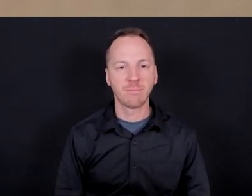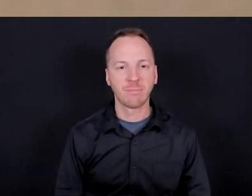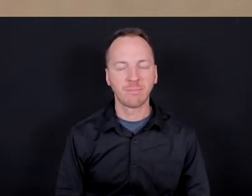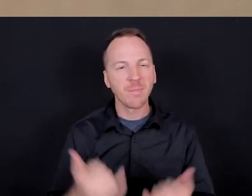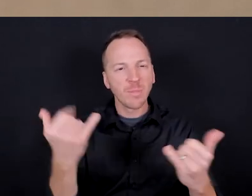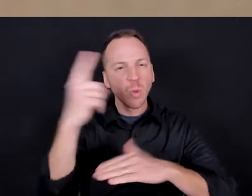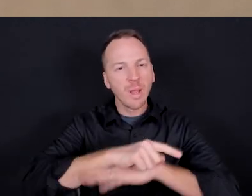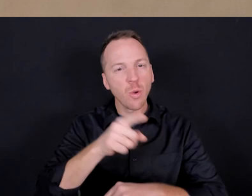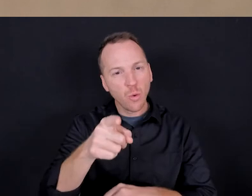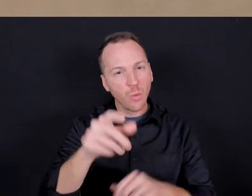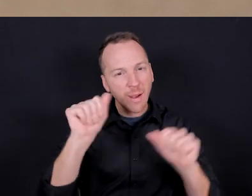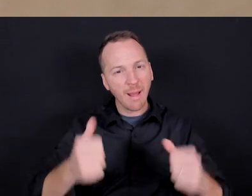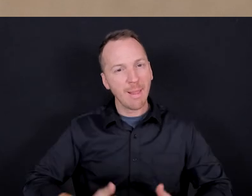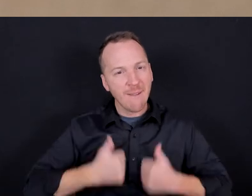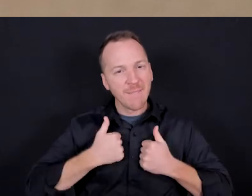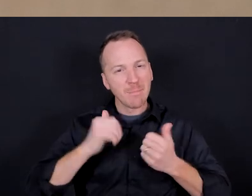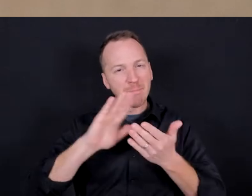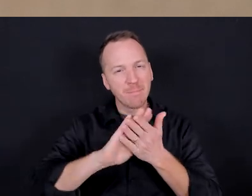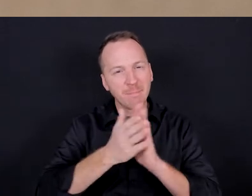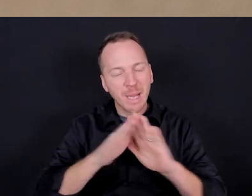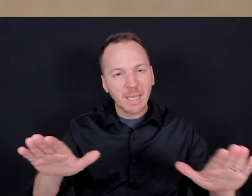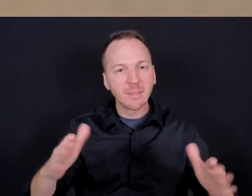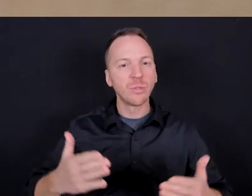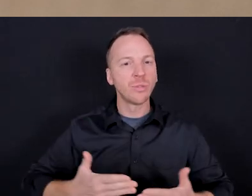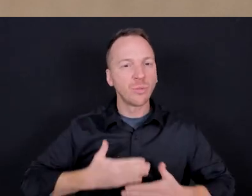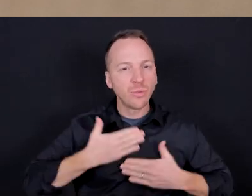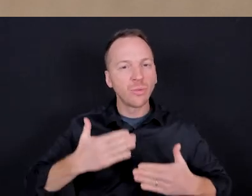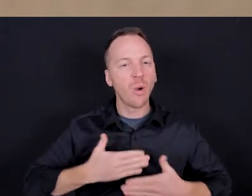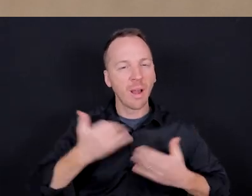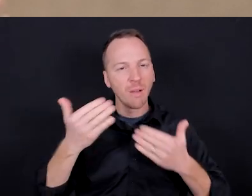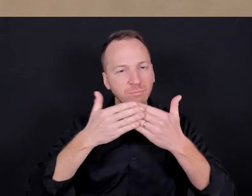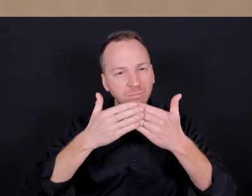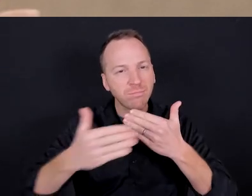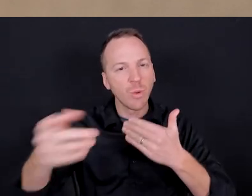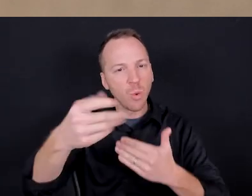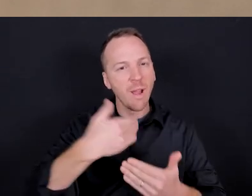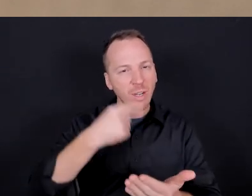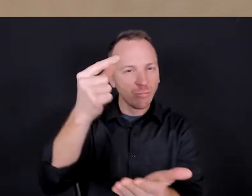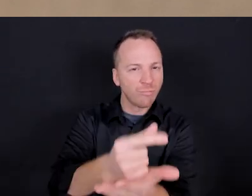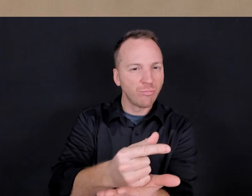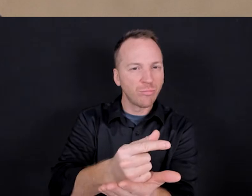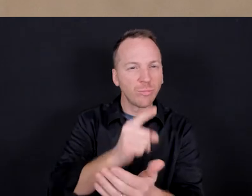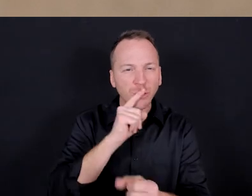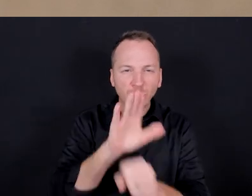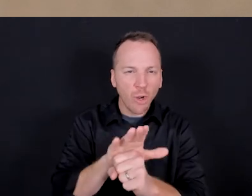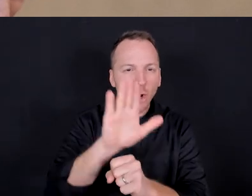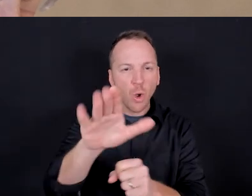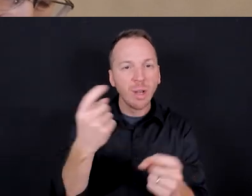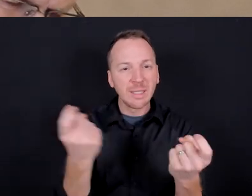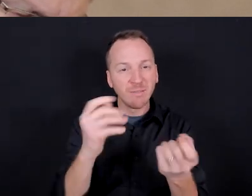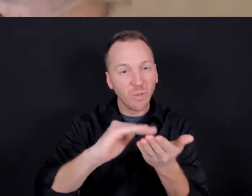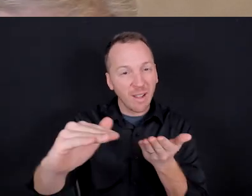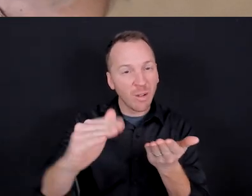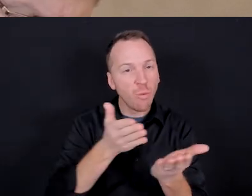Here today, you get to live in peace and joy because you have the assurance that your sins are forgiven for the